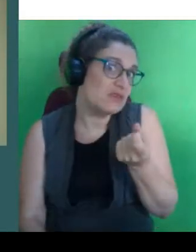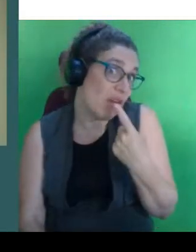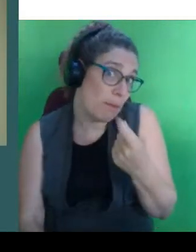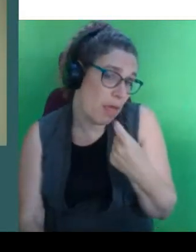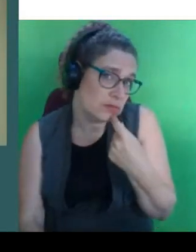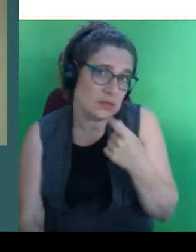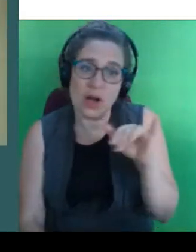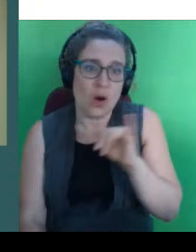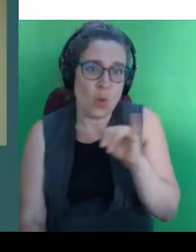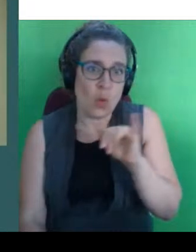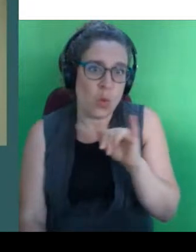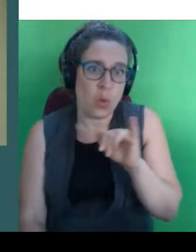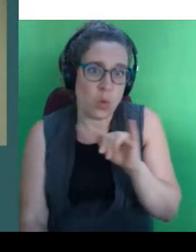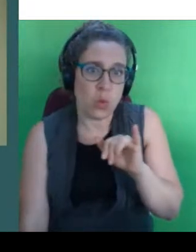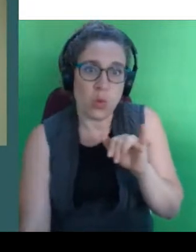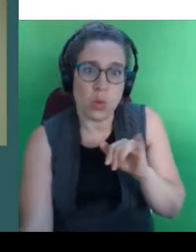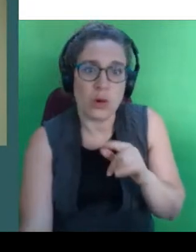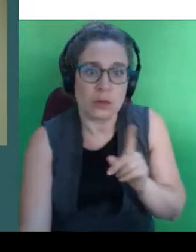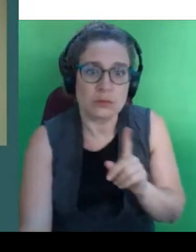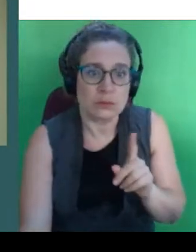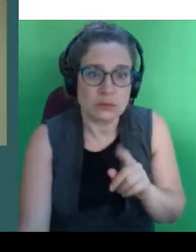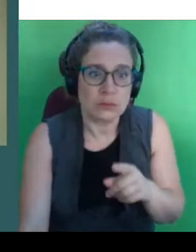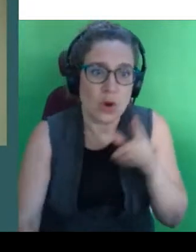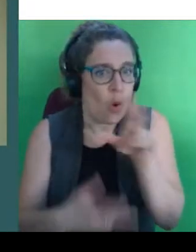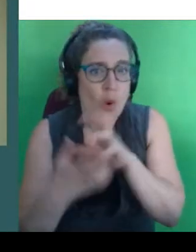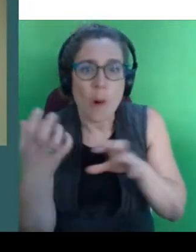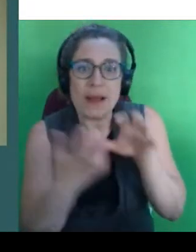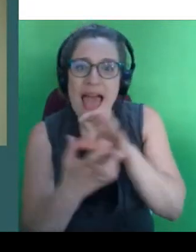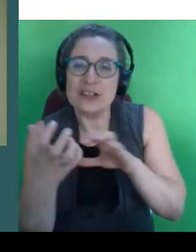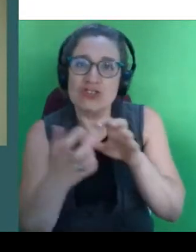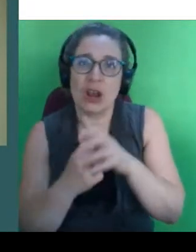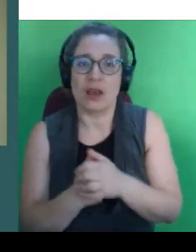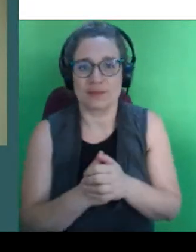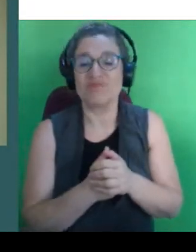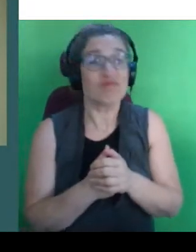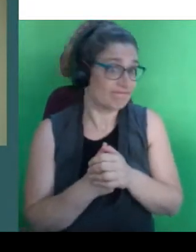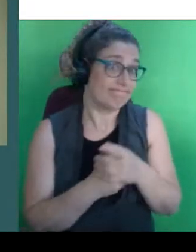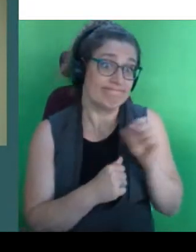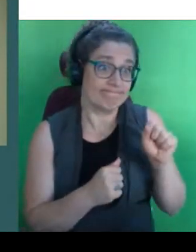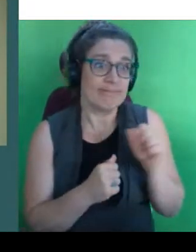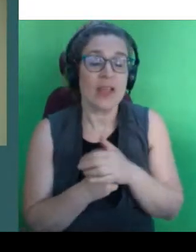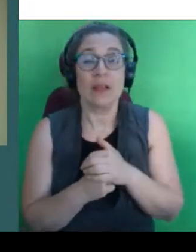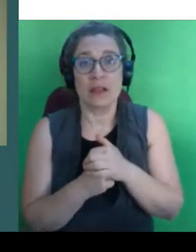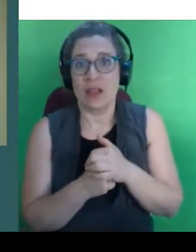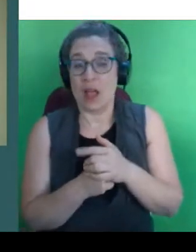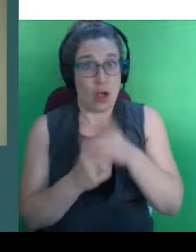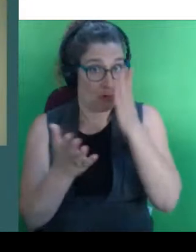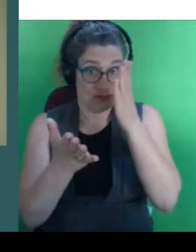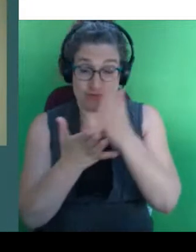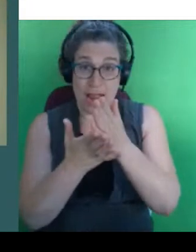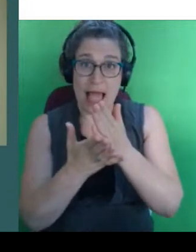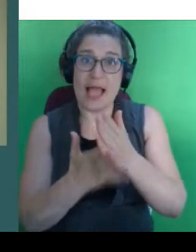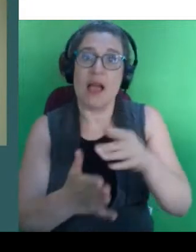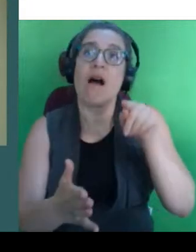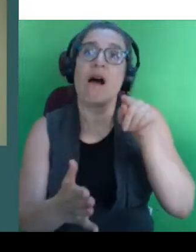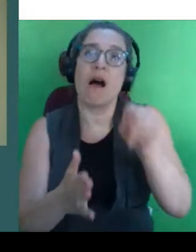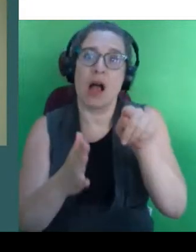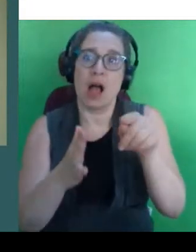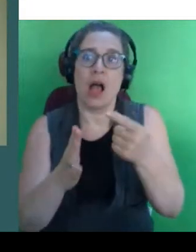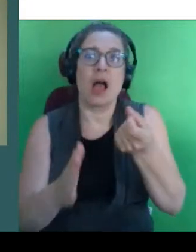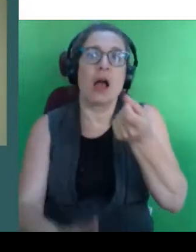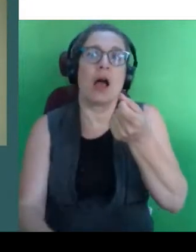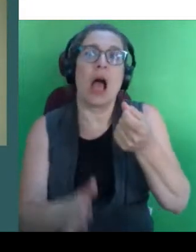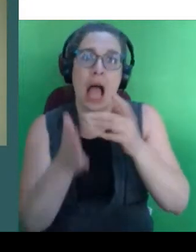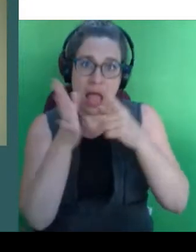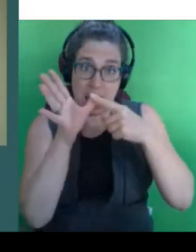recommending continued combination? There's very little evidence that adding an antihistamine to